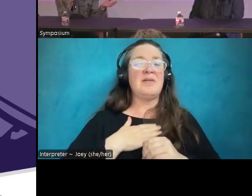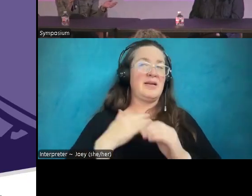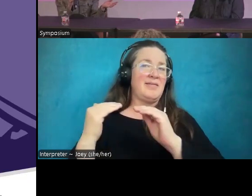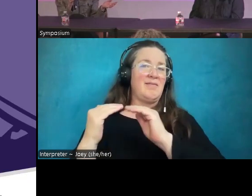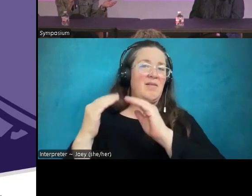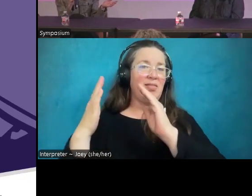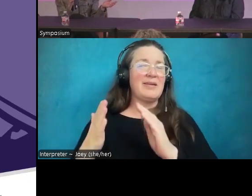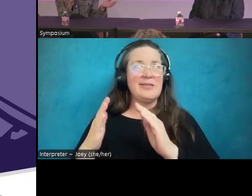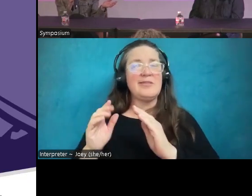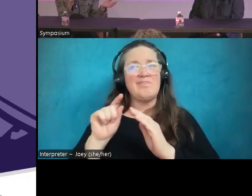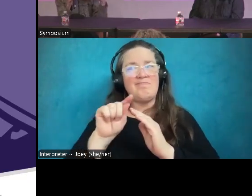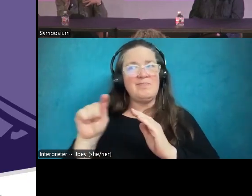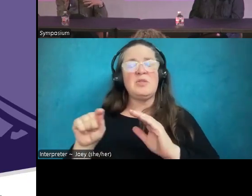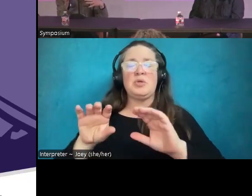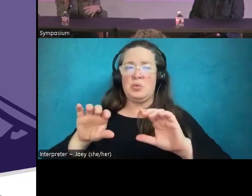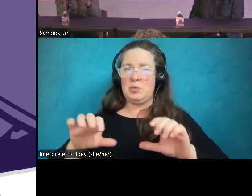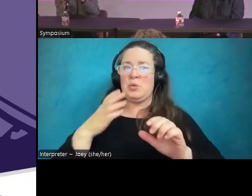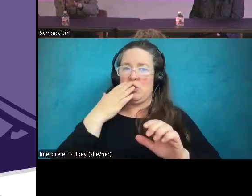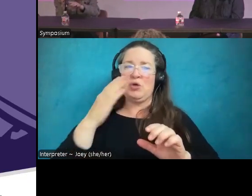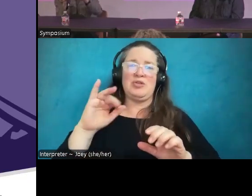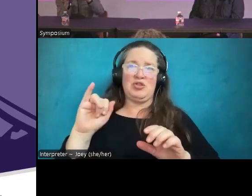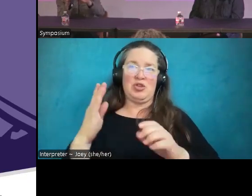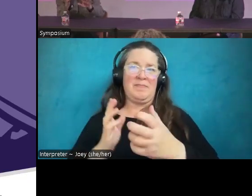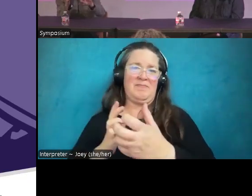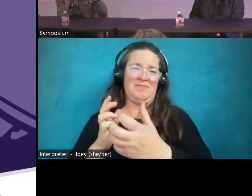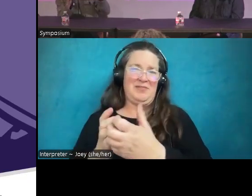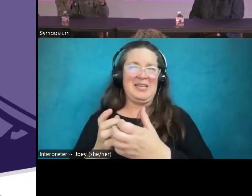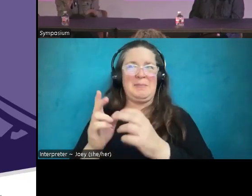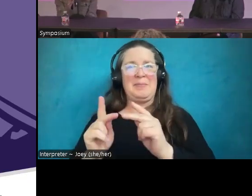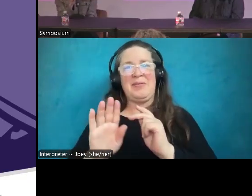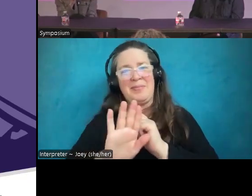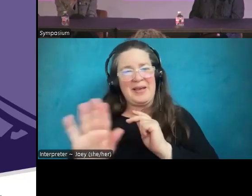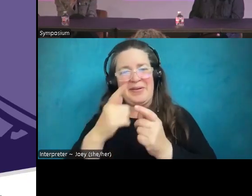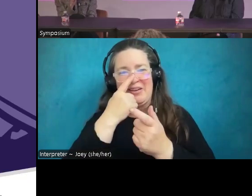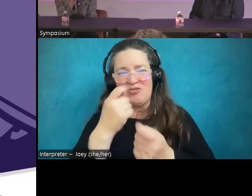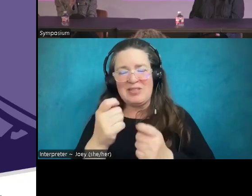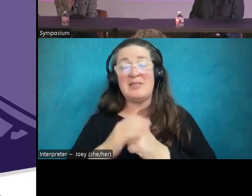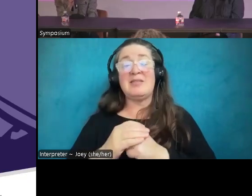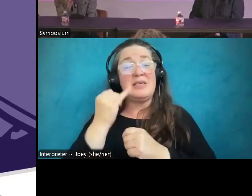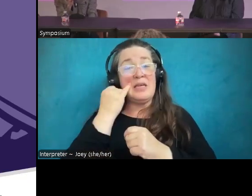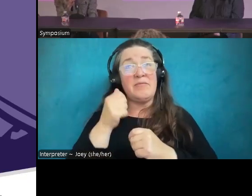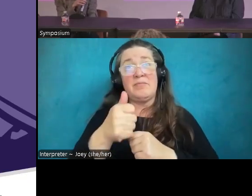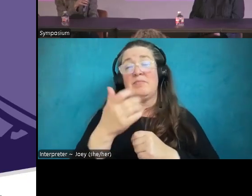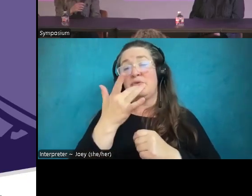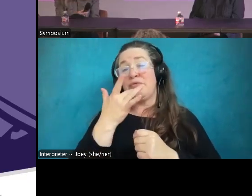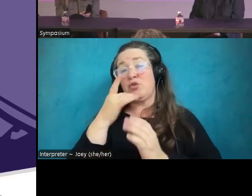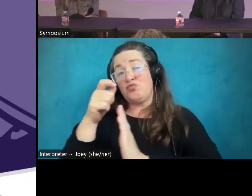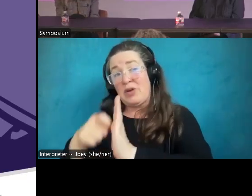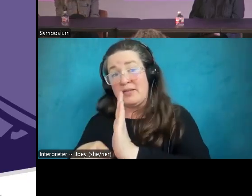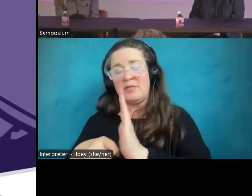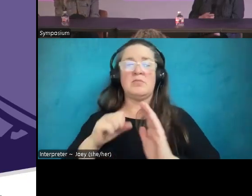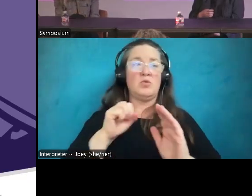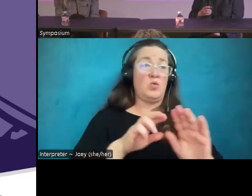to people's interests, right? If you're electronic, if you're written, what styles work best for you?